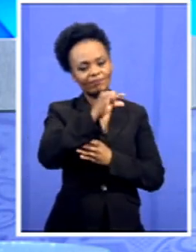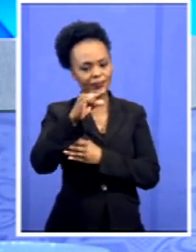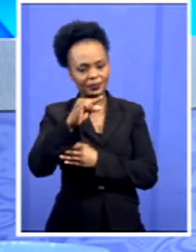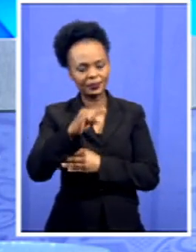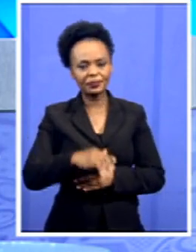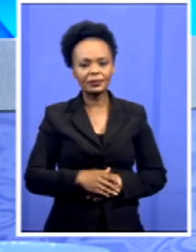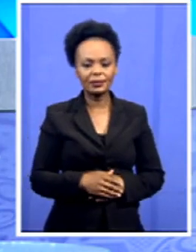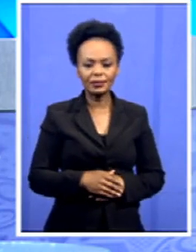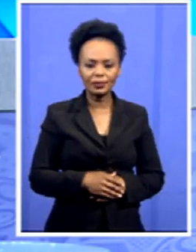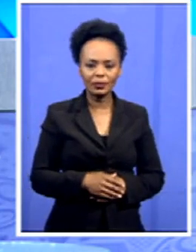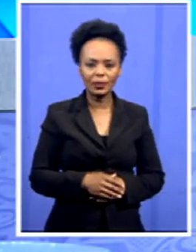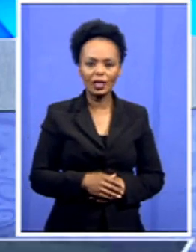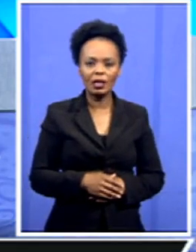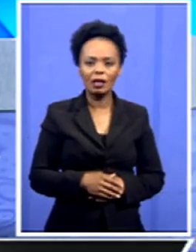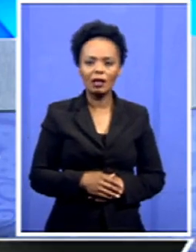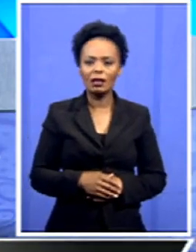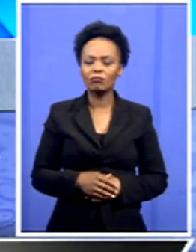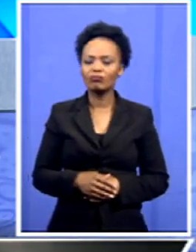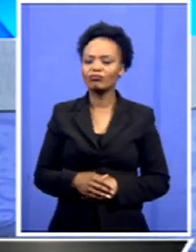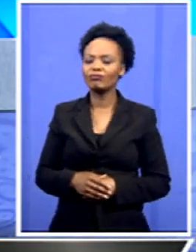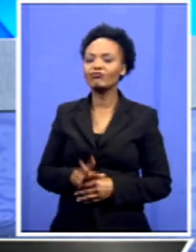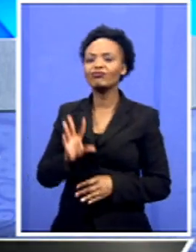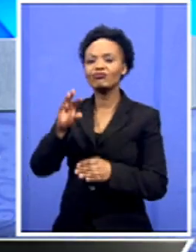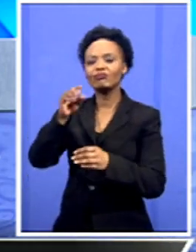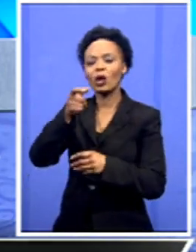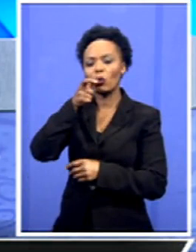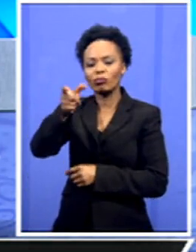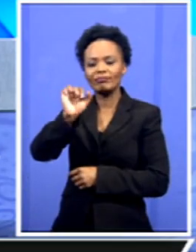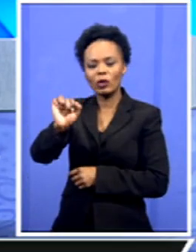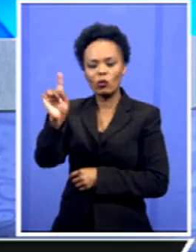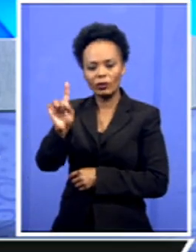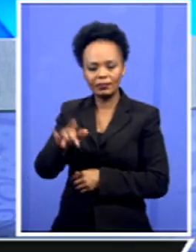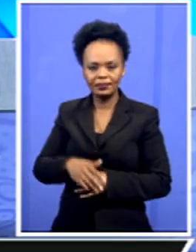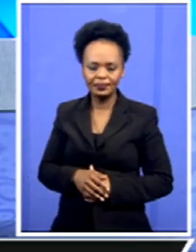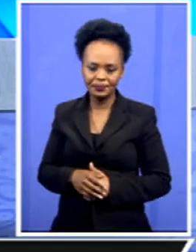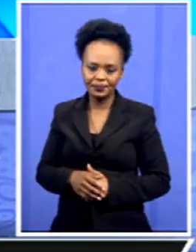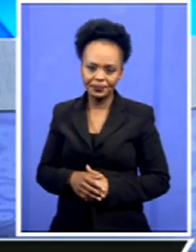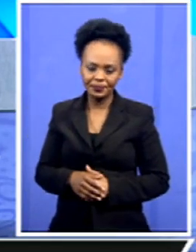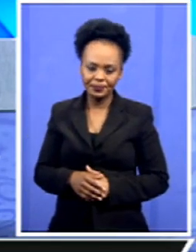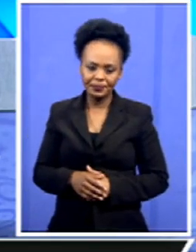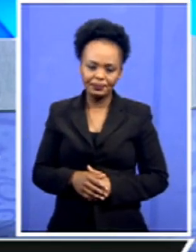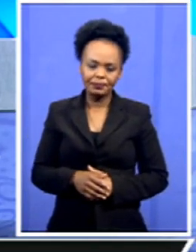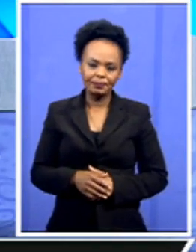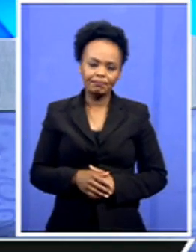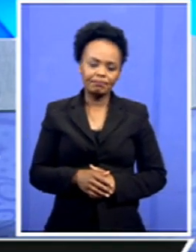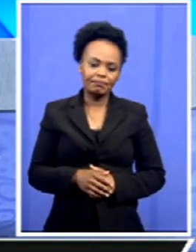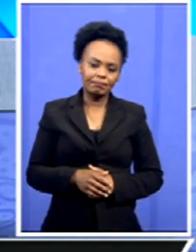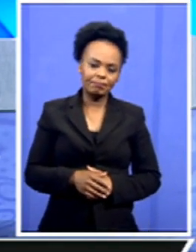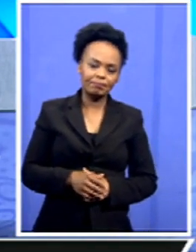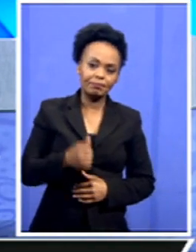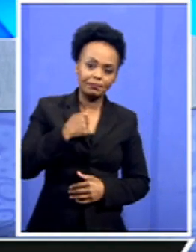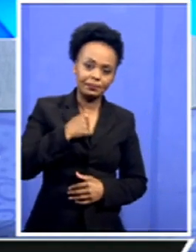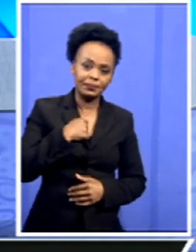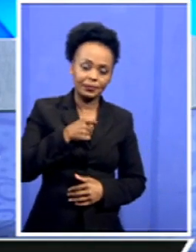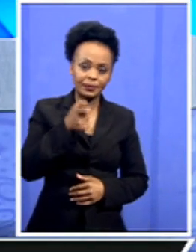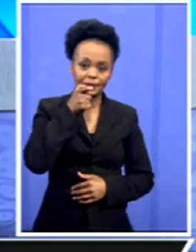sharp, what is your contribution? My contribution is as such,